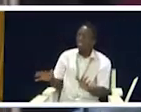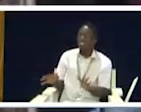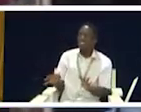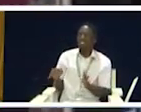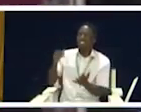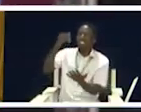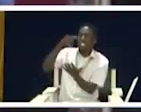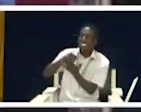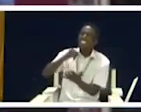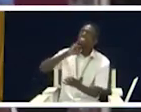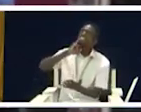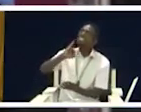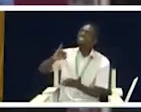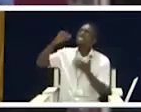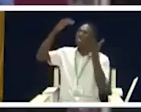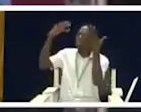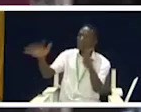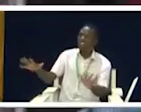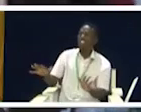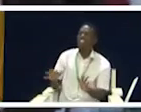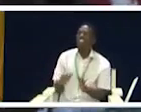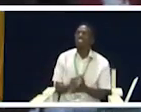It is finished.